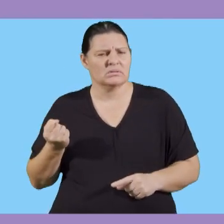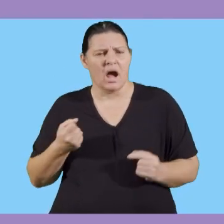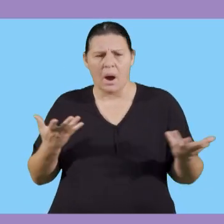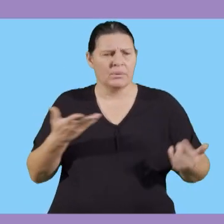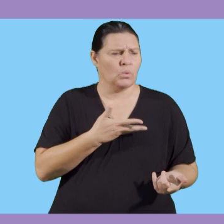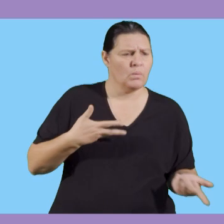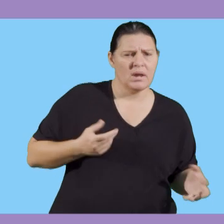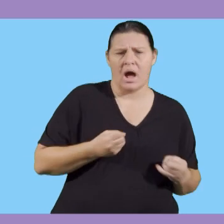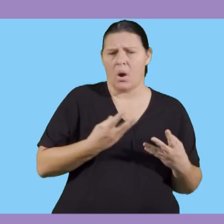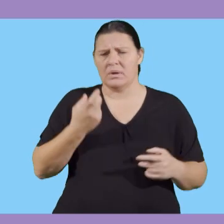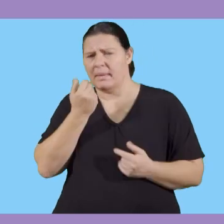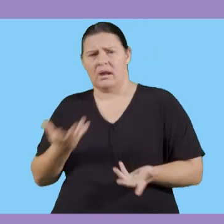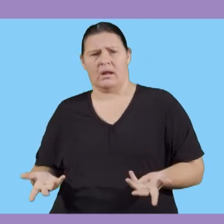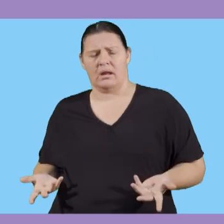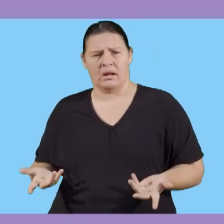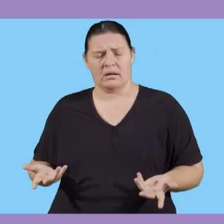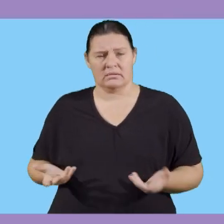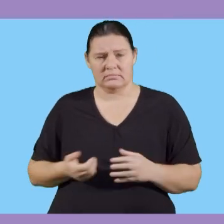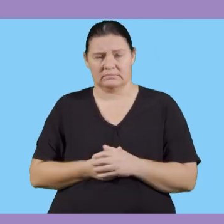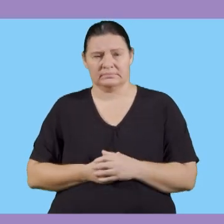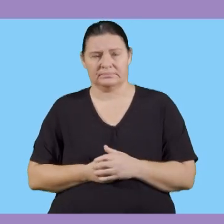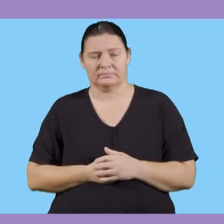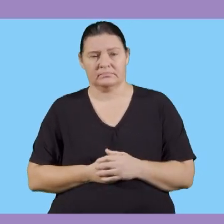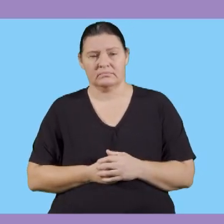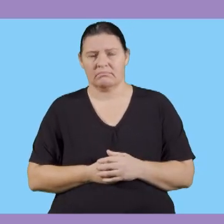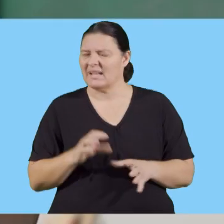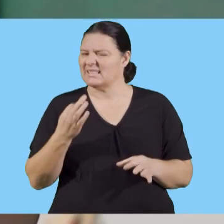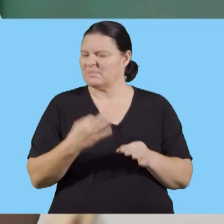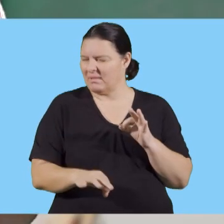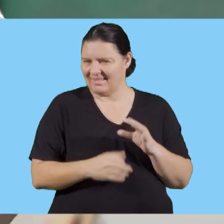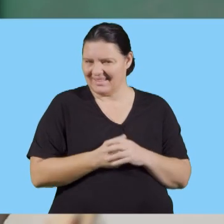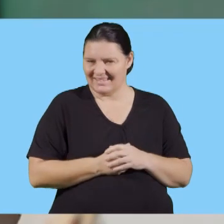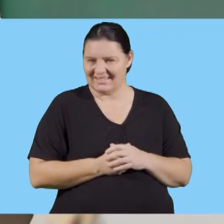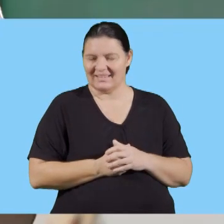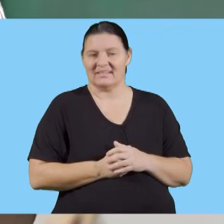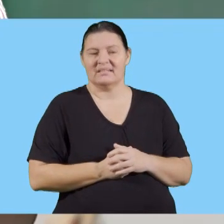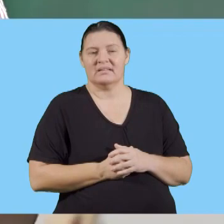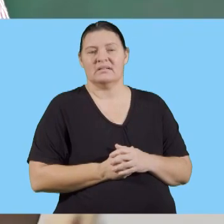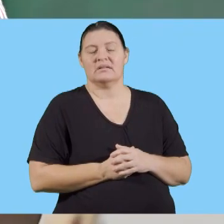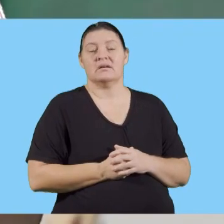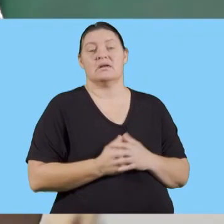many females there are and how many males there are? It's quite simple, actually.